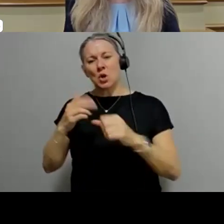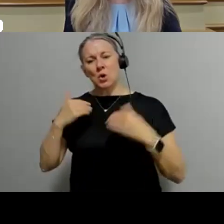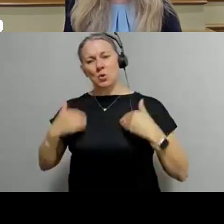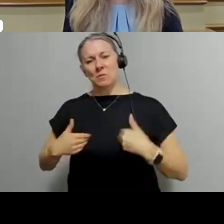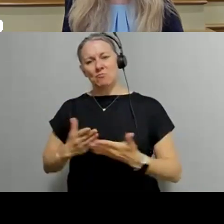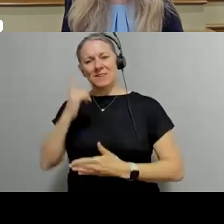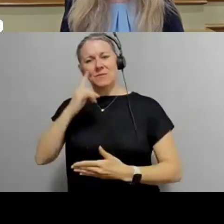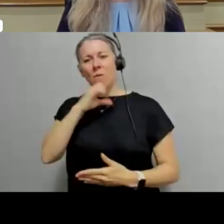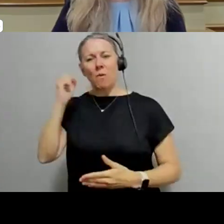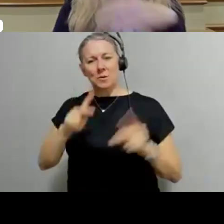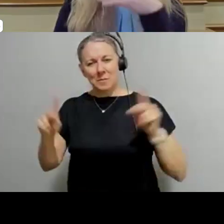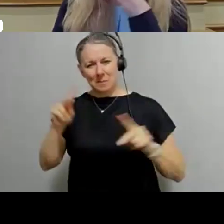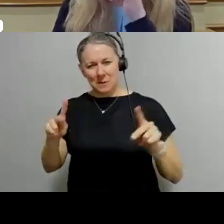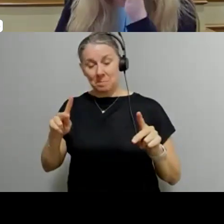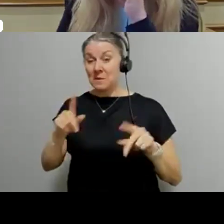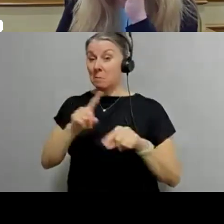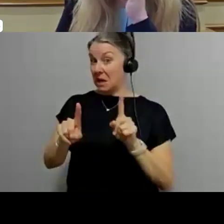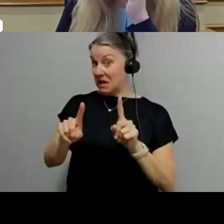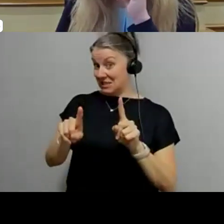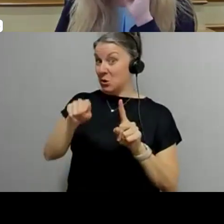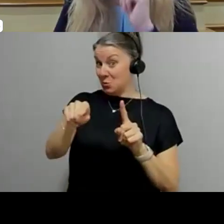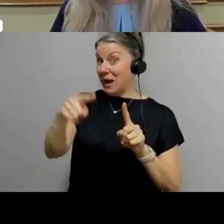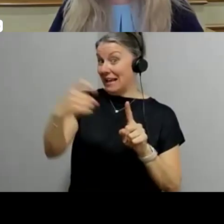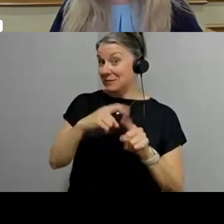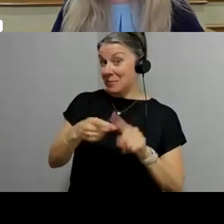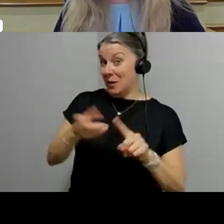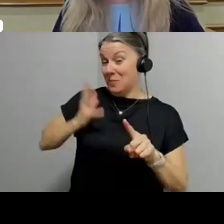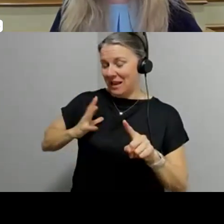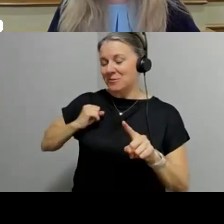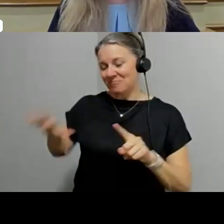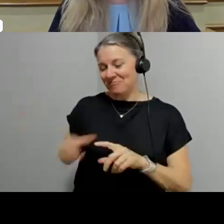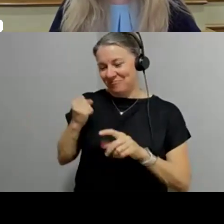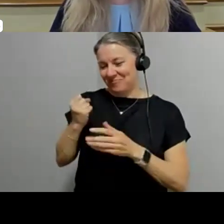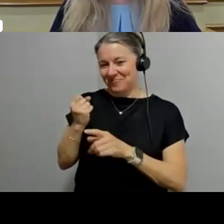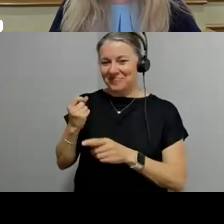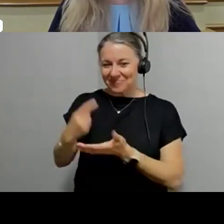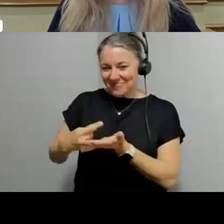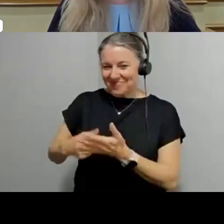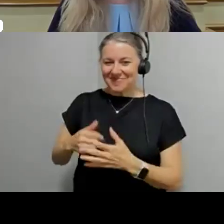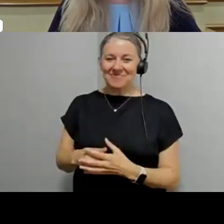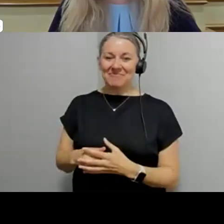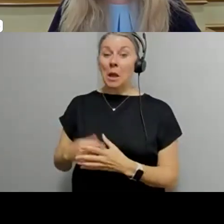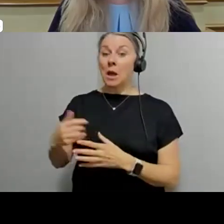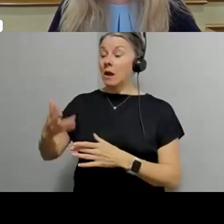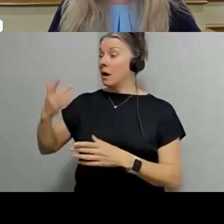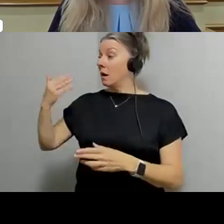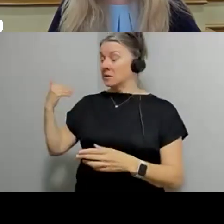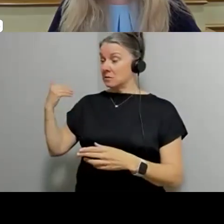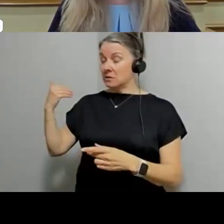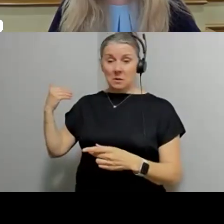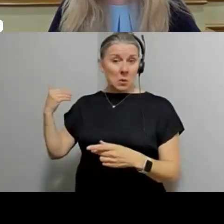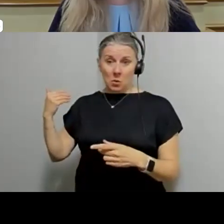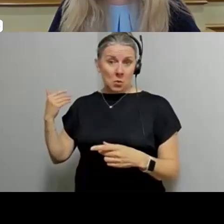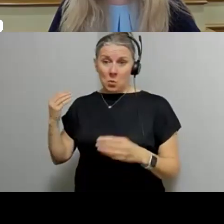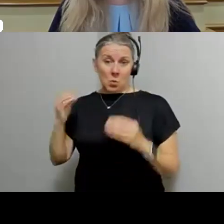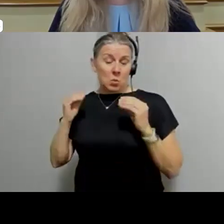to talk a little bit about the past, because that's your question. In the early days of Age Friendly, we actually had absolutely no idea how successful it